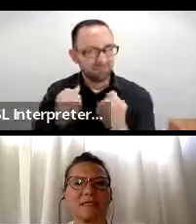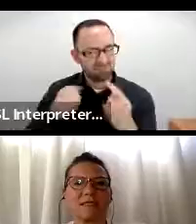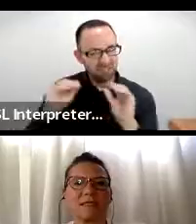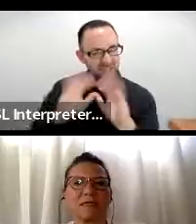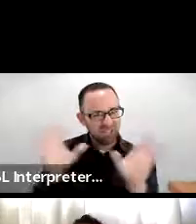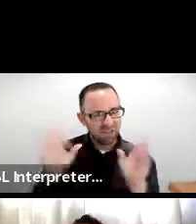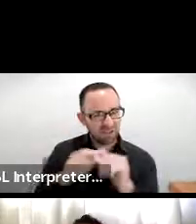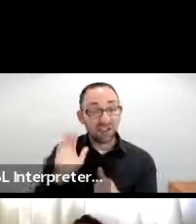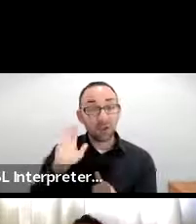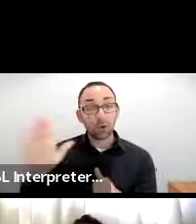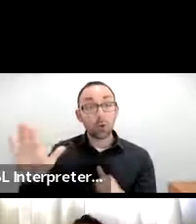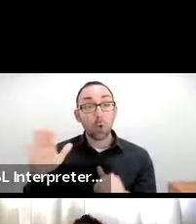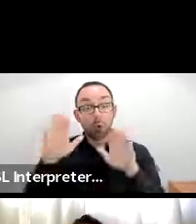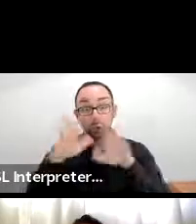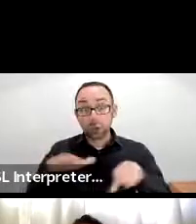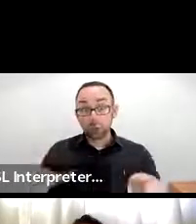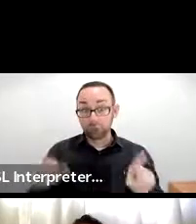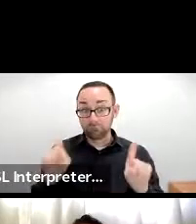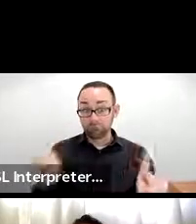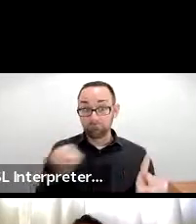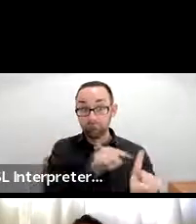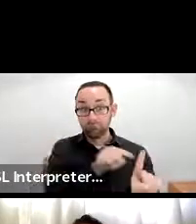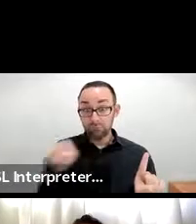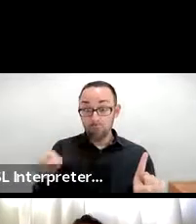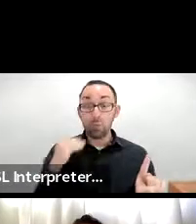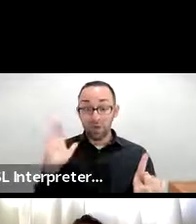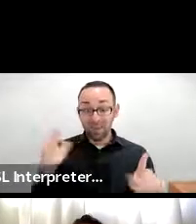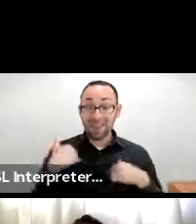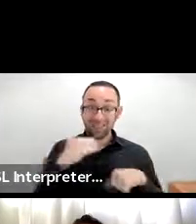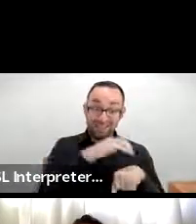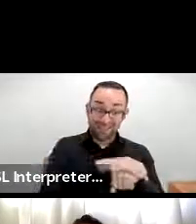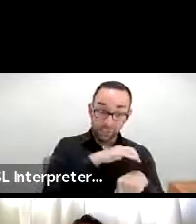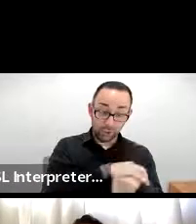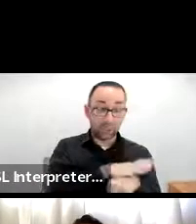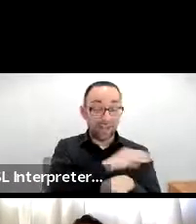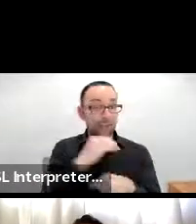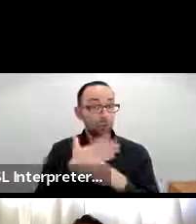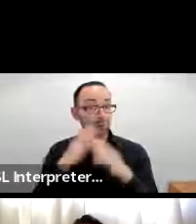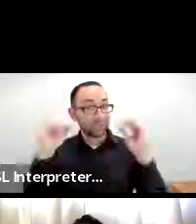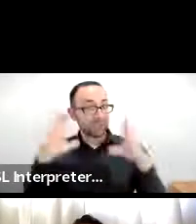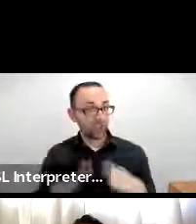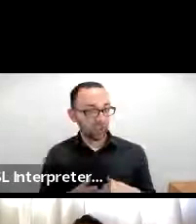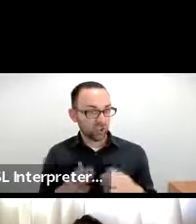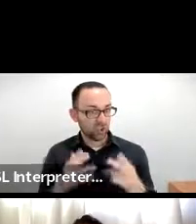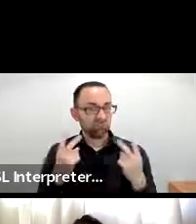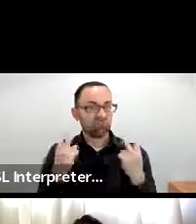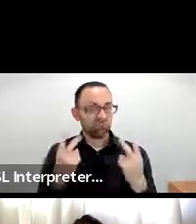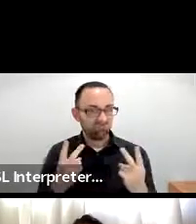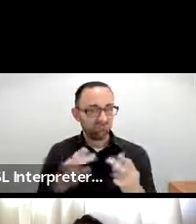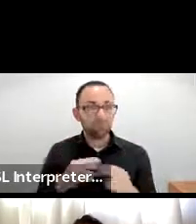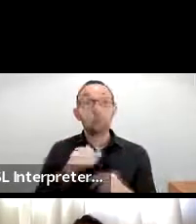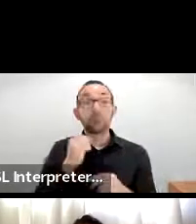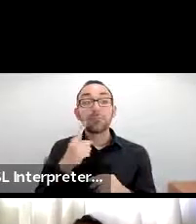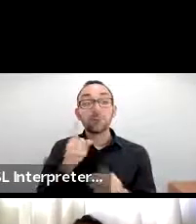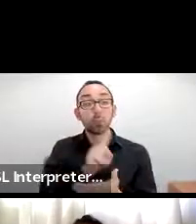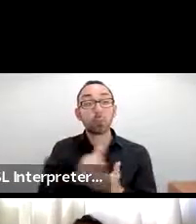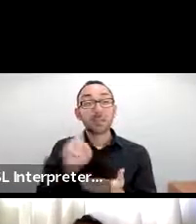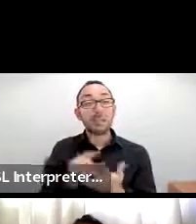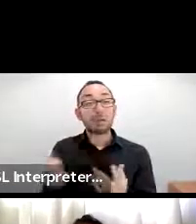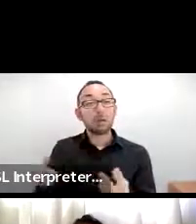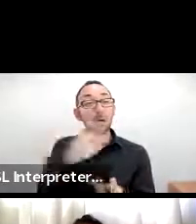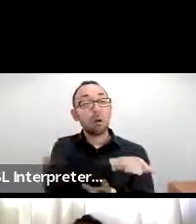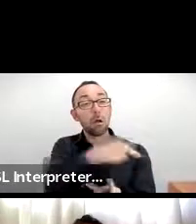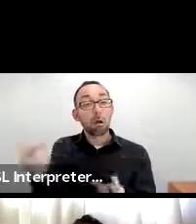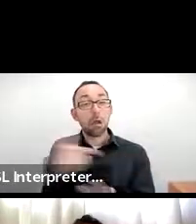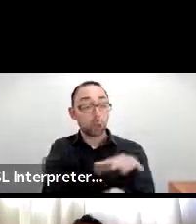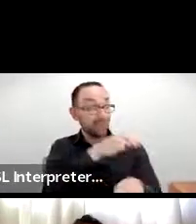your children will each have an English teacher and a German teacher. They alternate weeks. So if they start